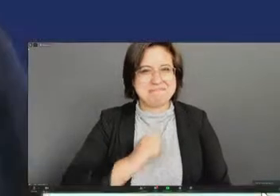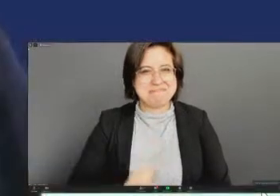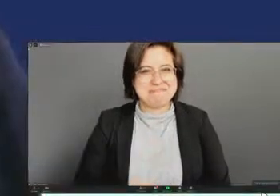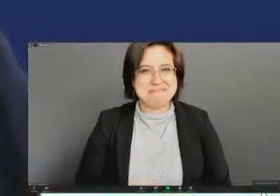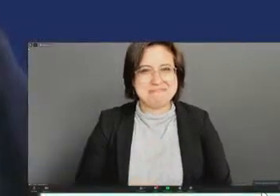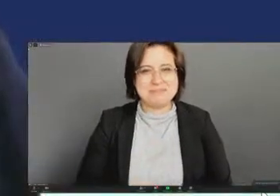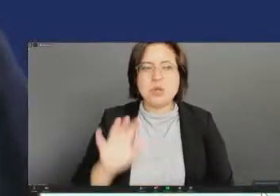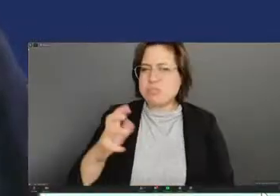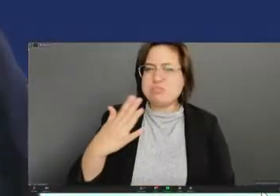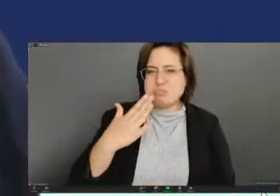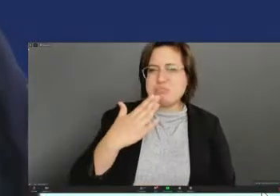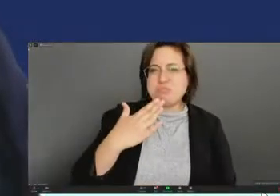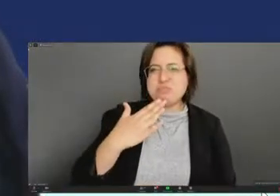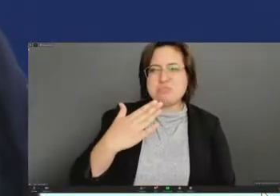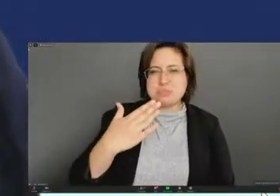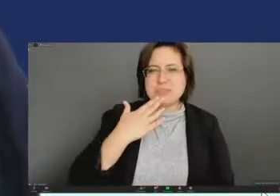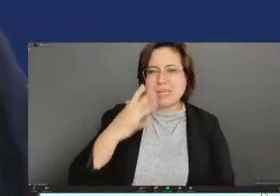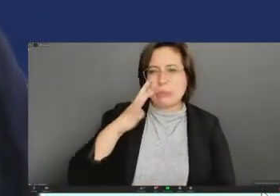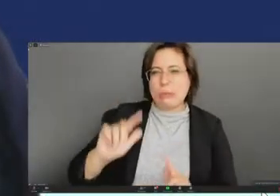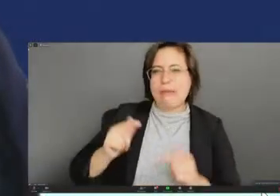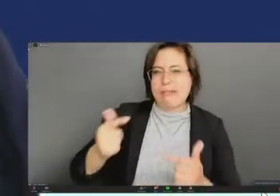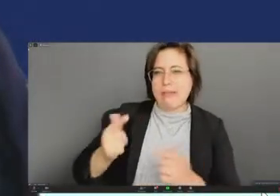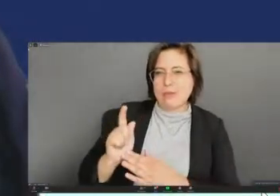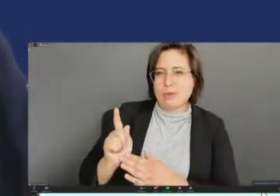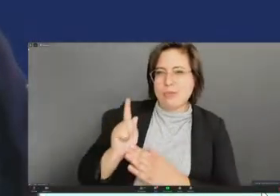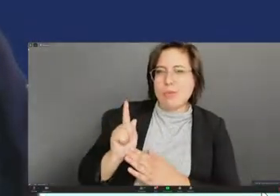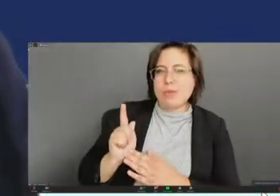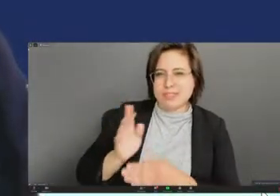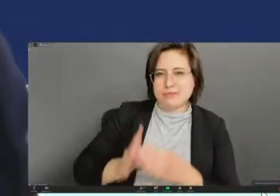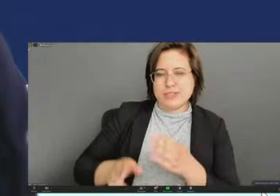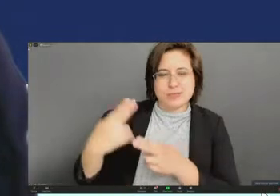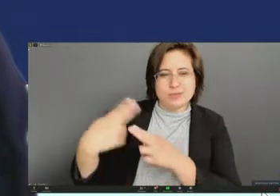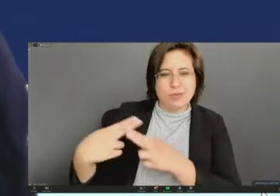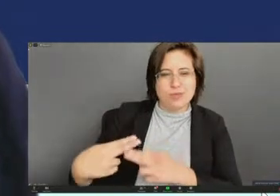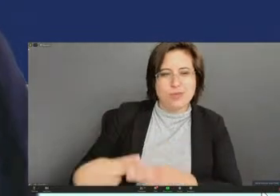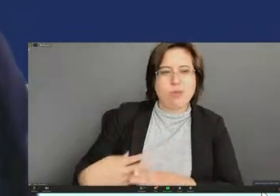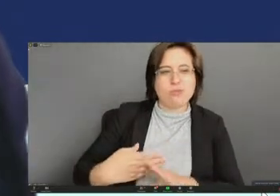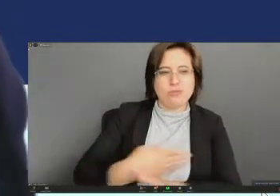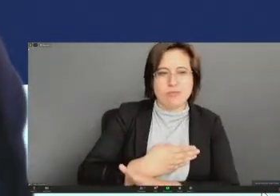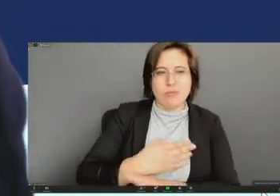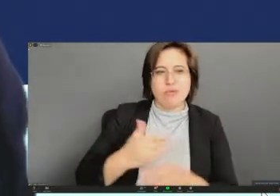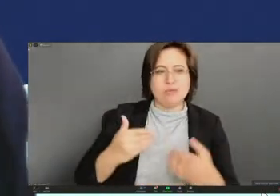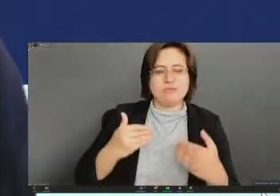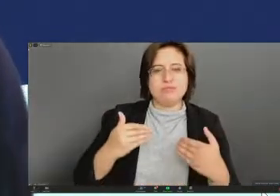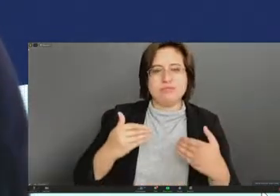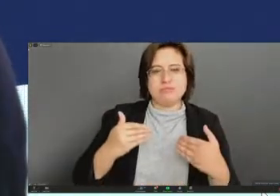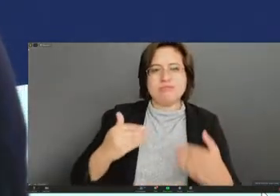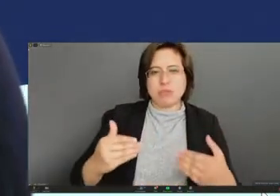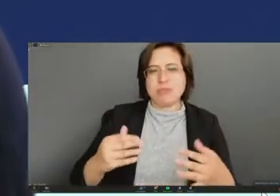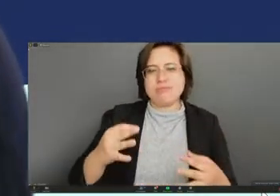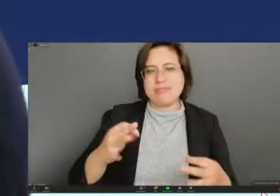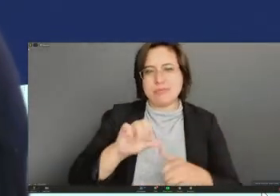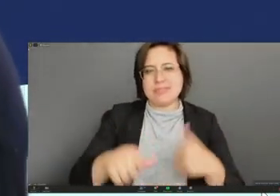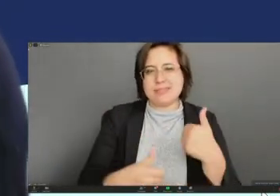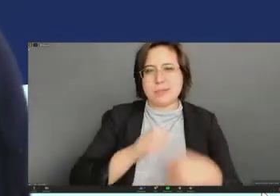Thank you, Captain Wu. I just will turn it over to you for one moment to complete our roll call before we move into hearing from the subcommittees, please.